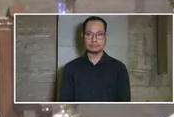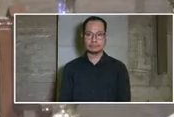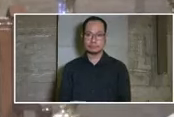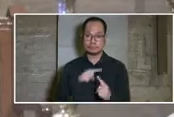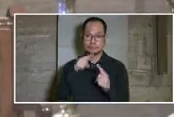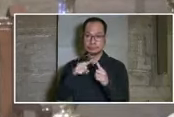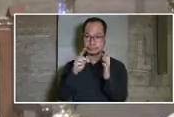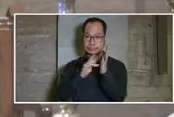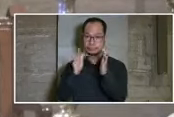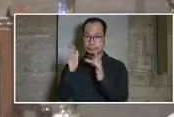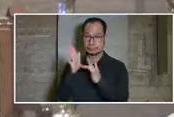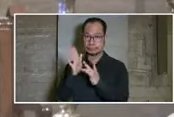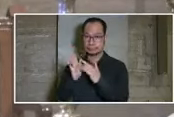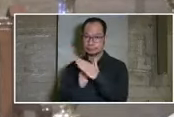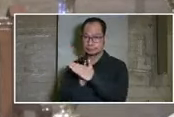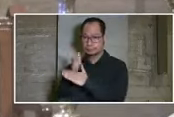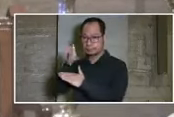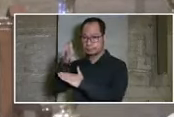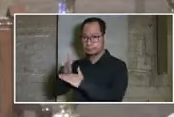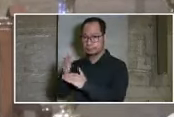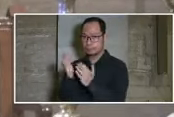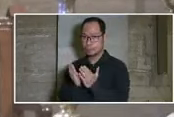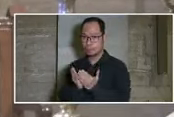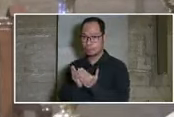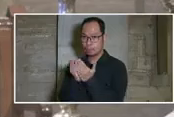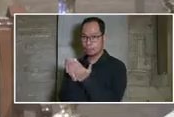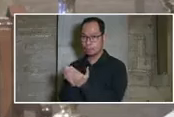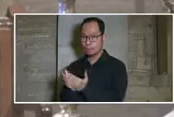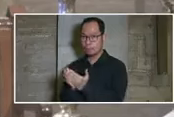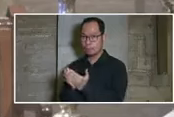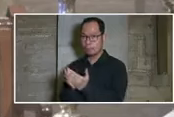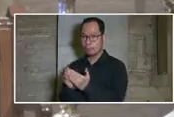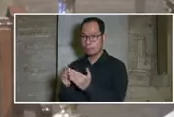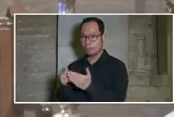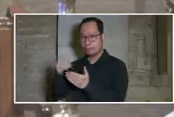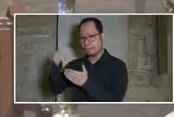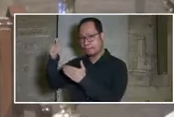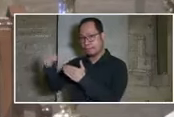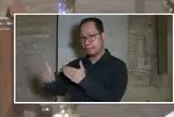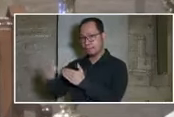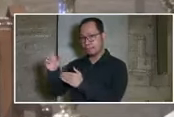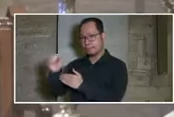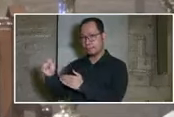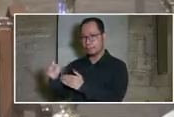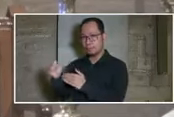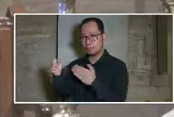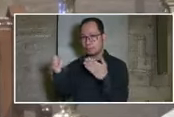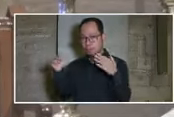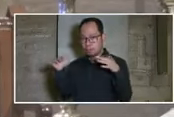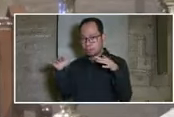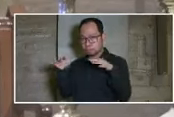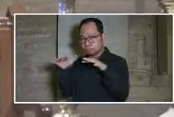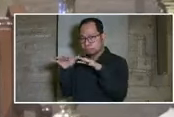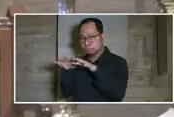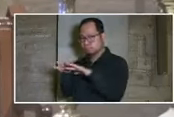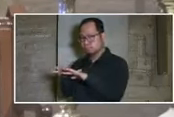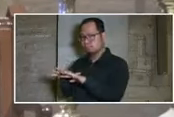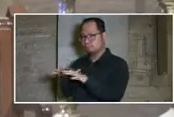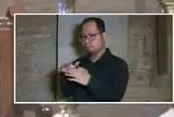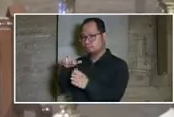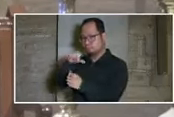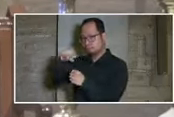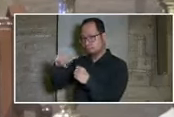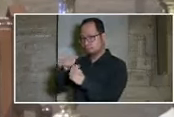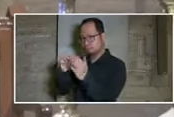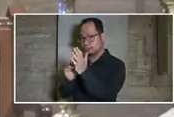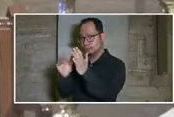When Jesus had crossed again in the boat to the other side, a large crowd gathered around